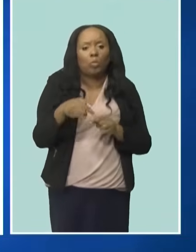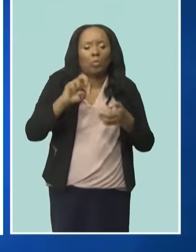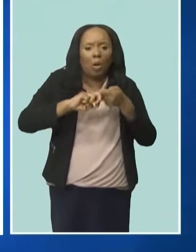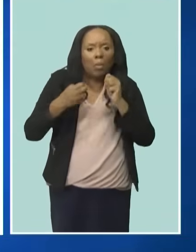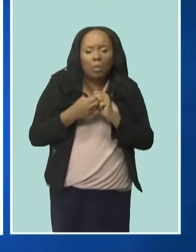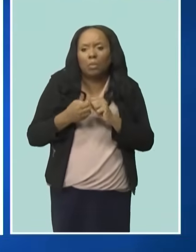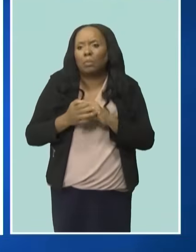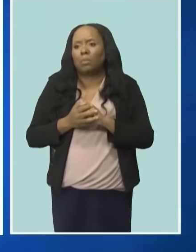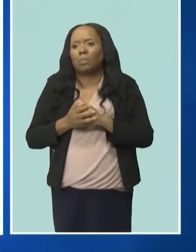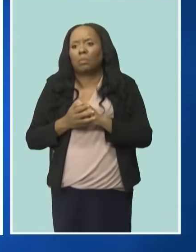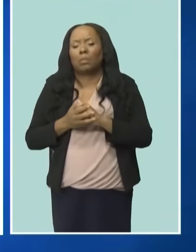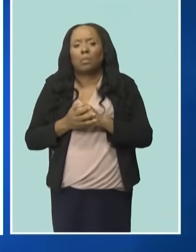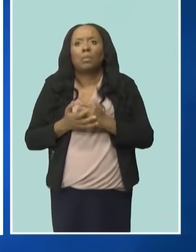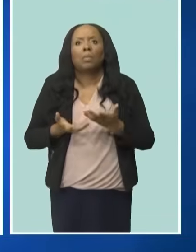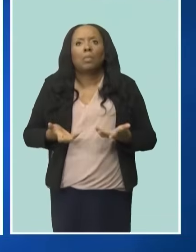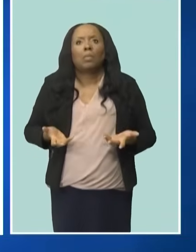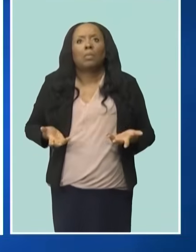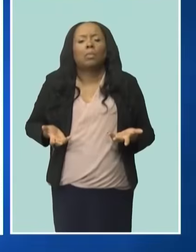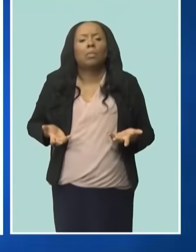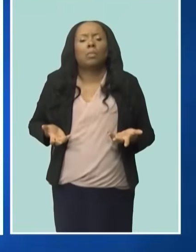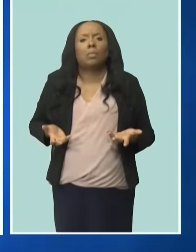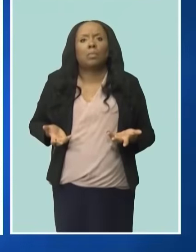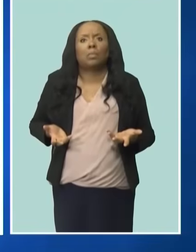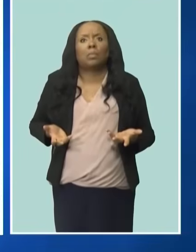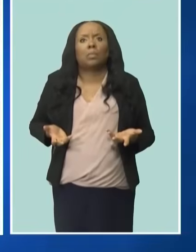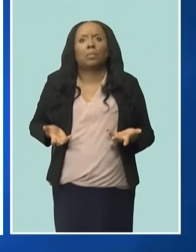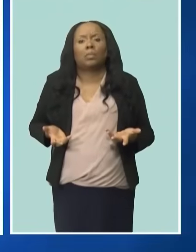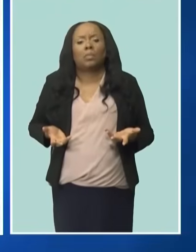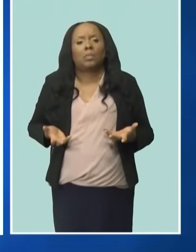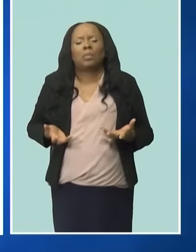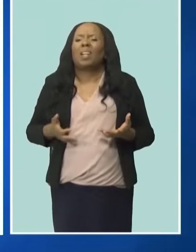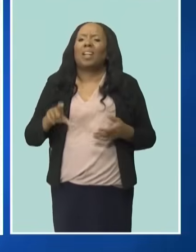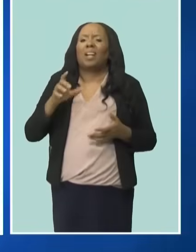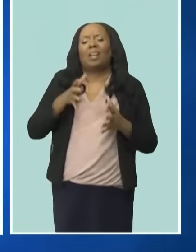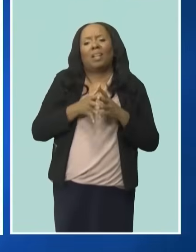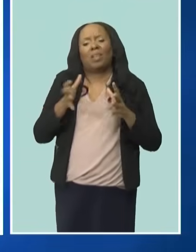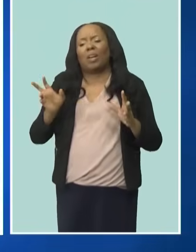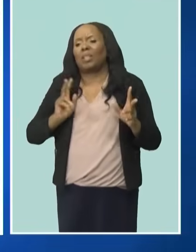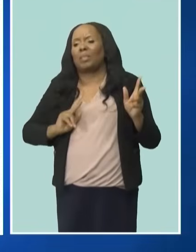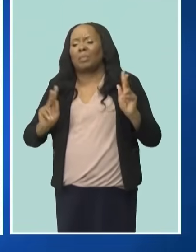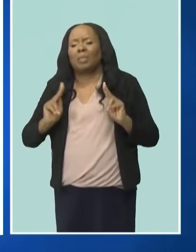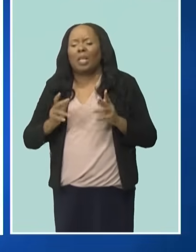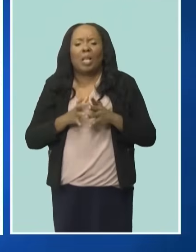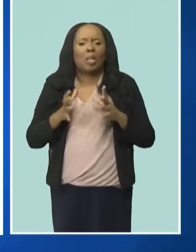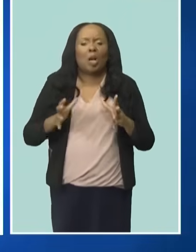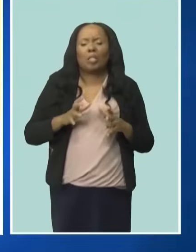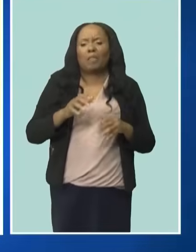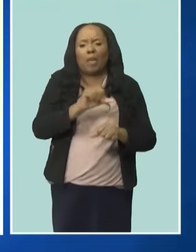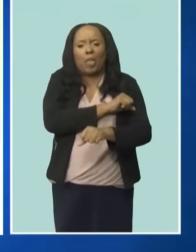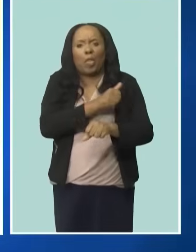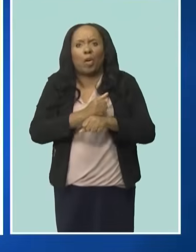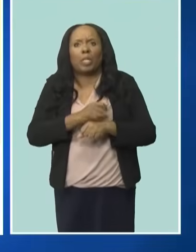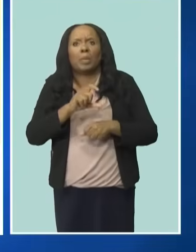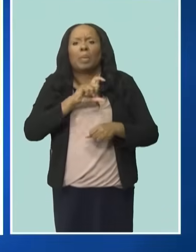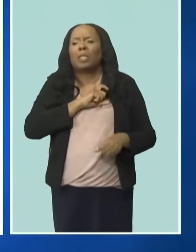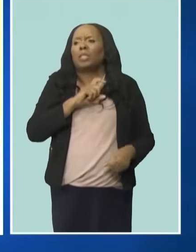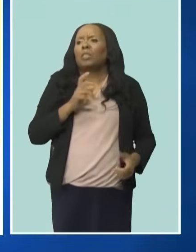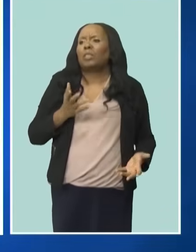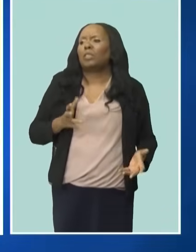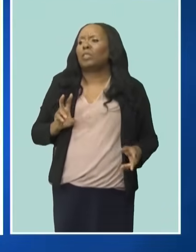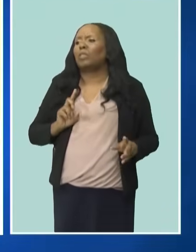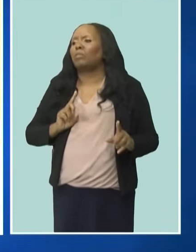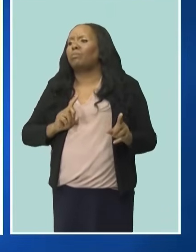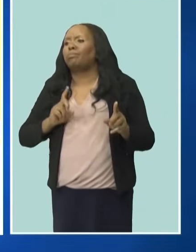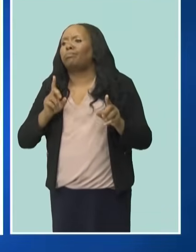think we've been throwing a lot of boots on the ground, and what we need, I think, is just, we heard, our roots in the